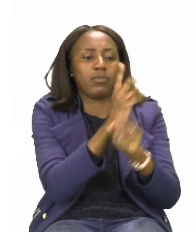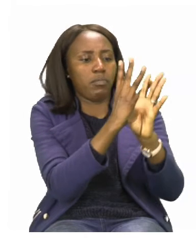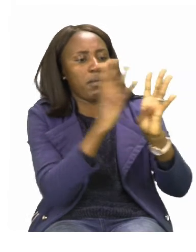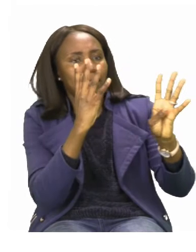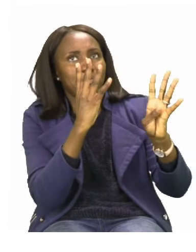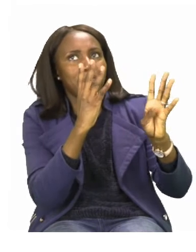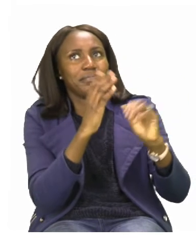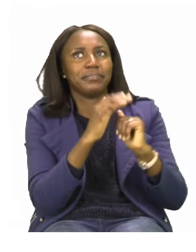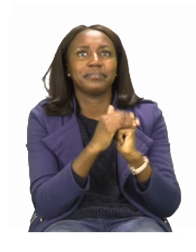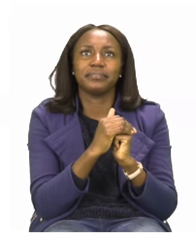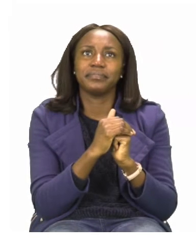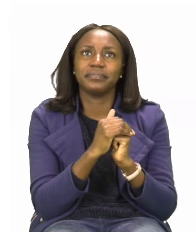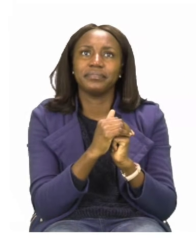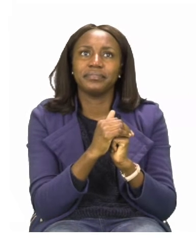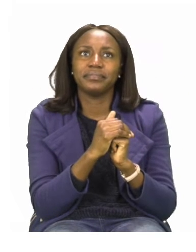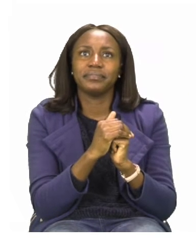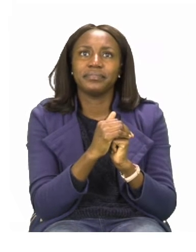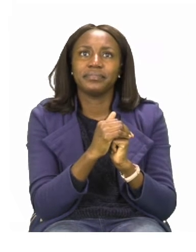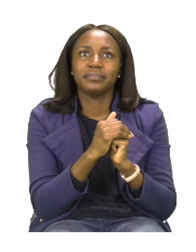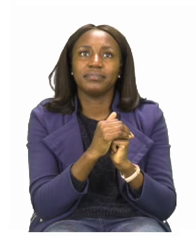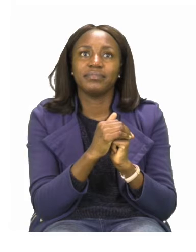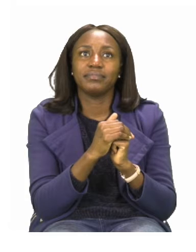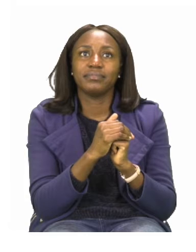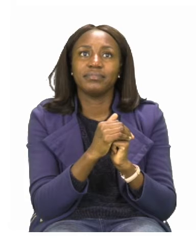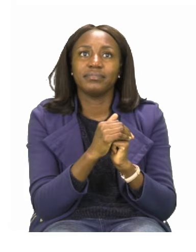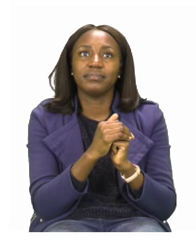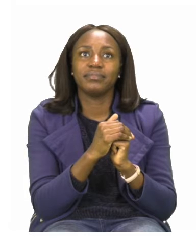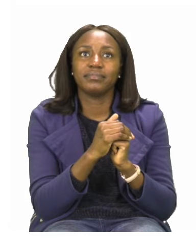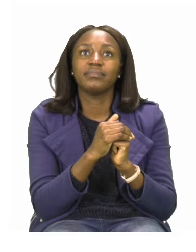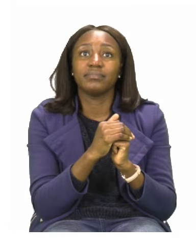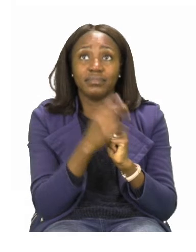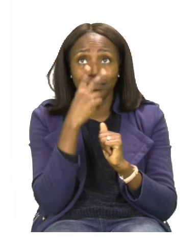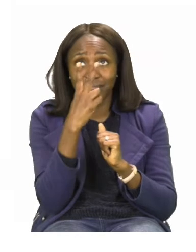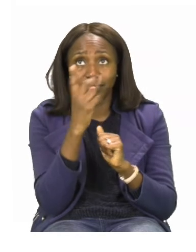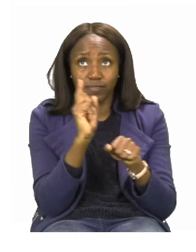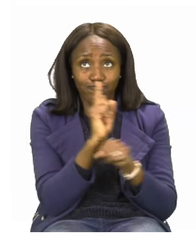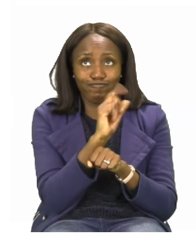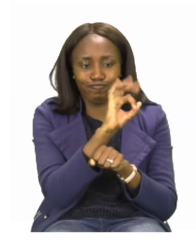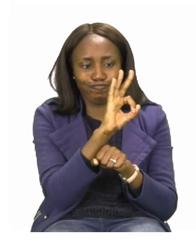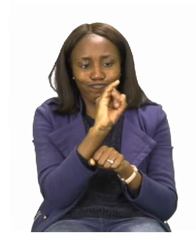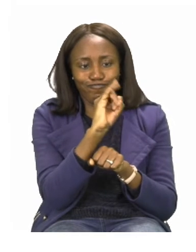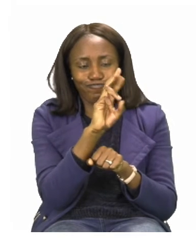first. As you can see, it has been written that Kate is definitely first.